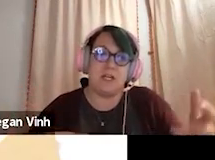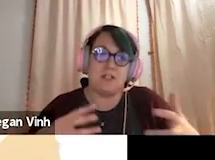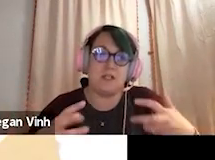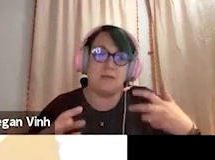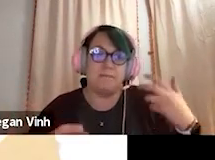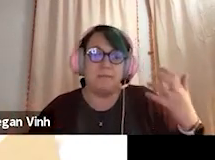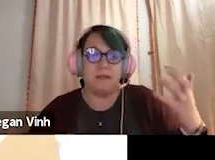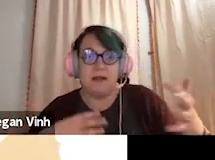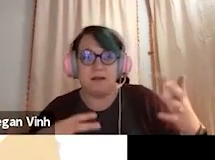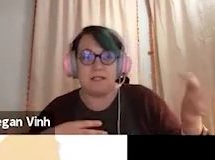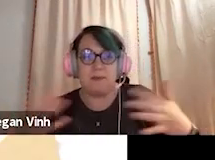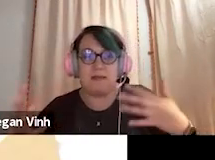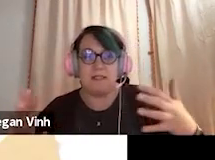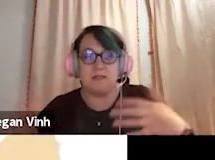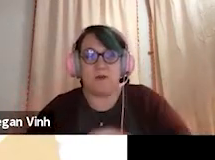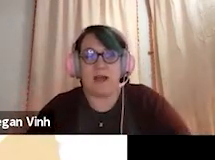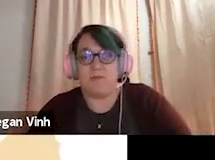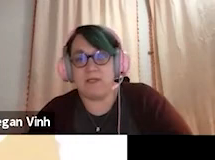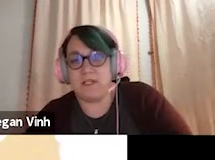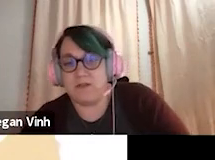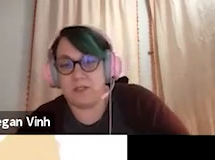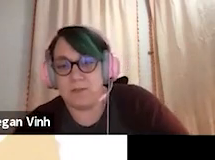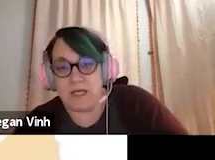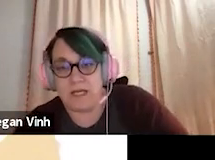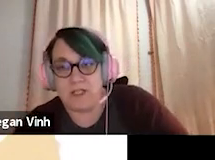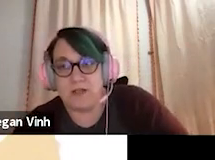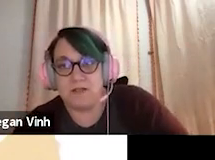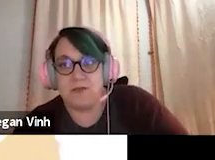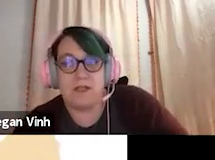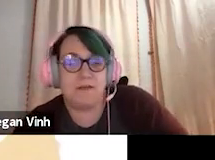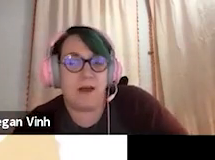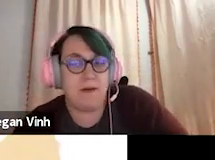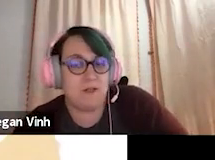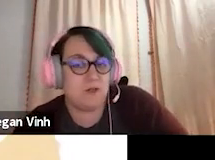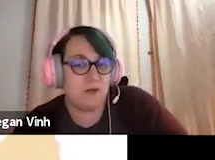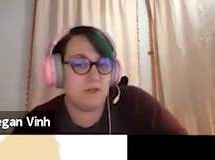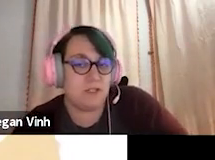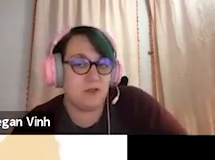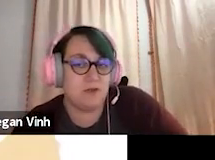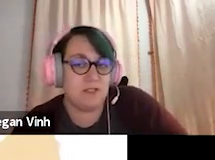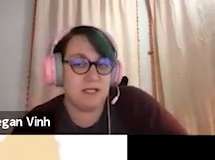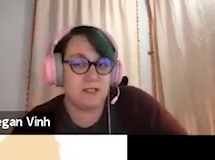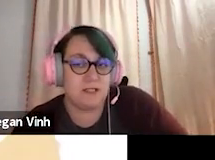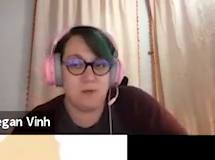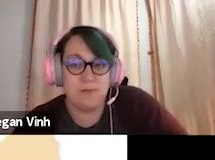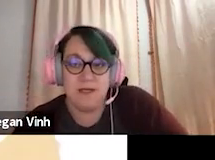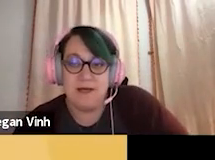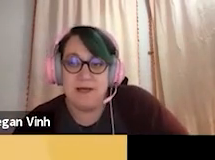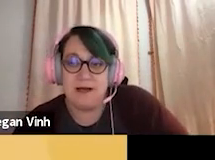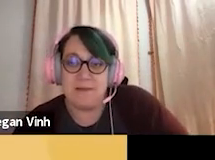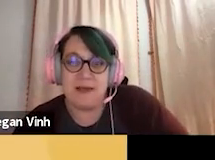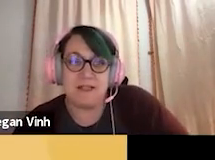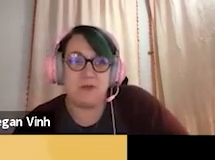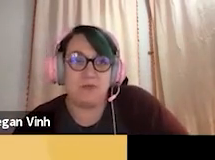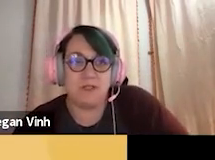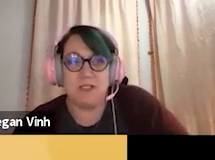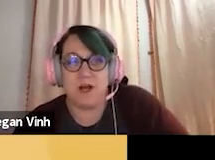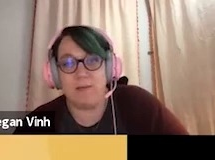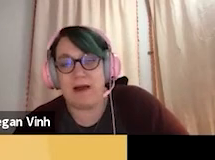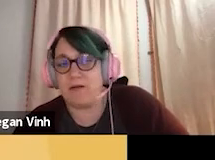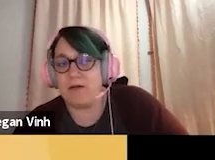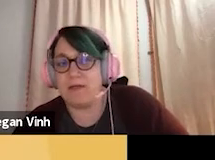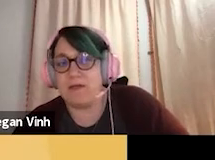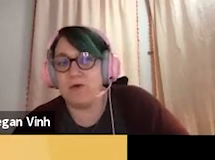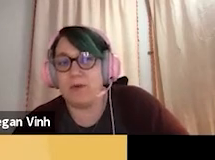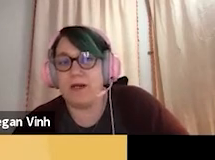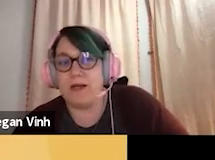can I change the area and space, the variety of materials and communication? And so Jessica, I'm gonna turn it over to you to take us home and to really talk